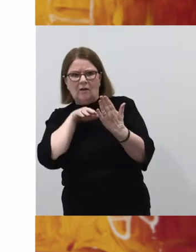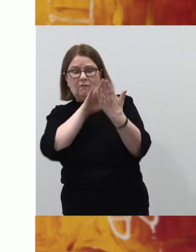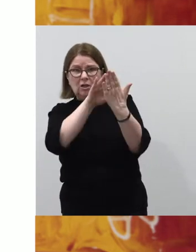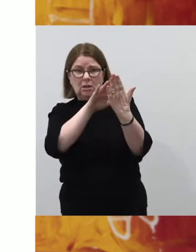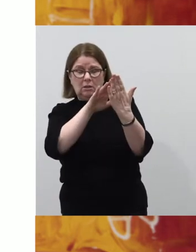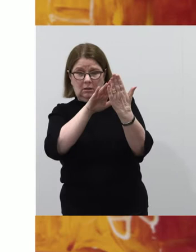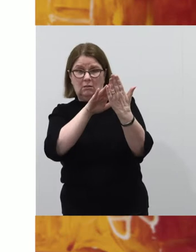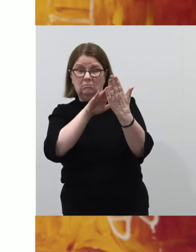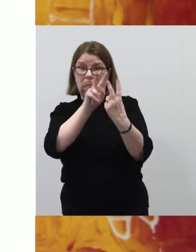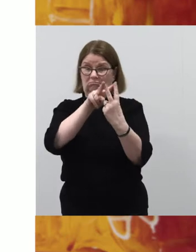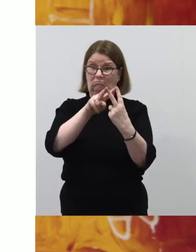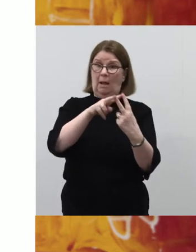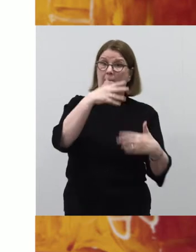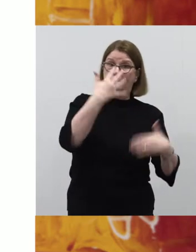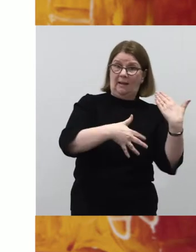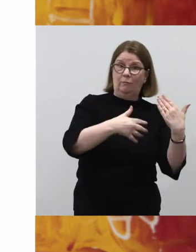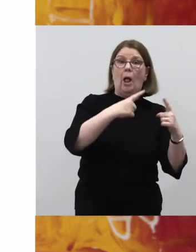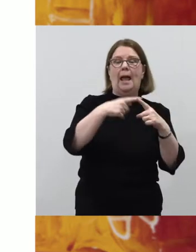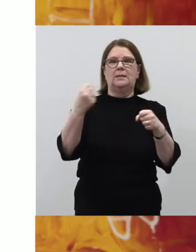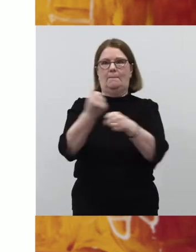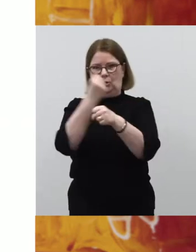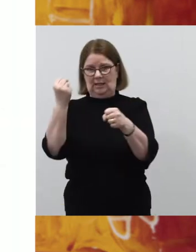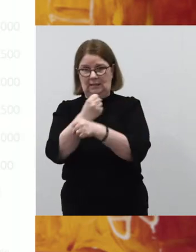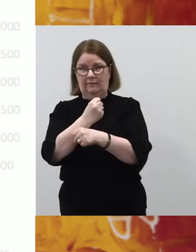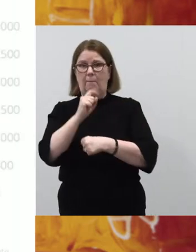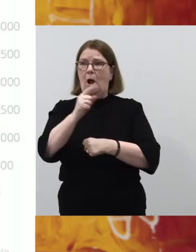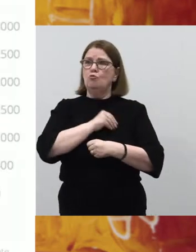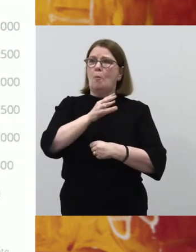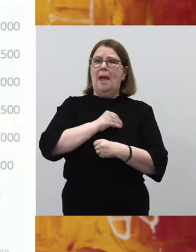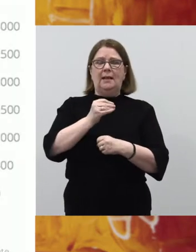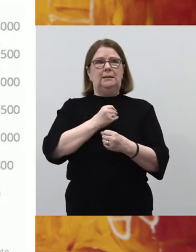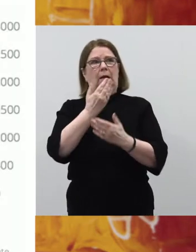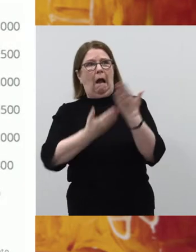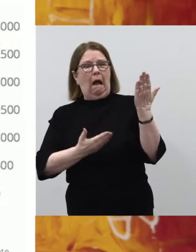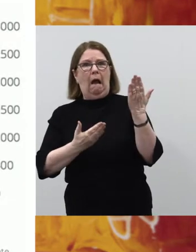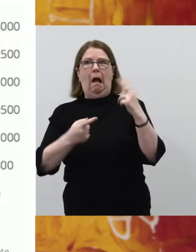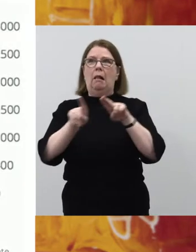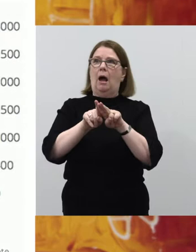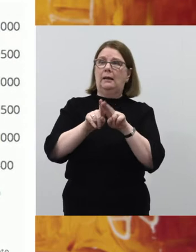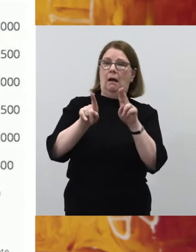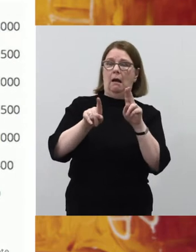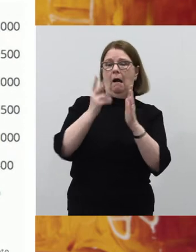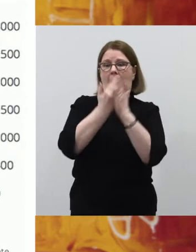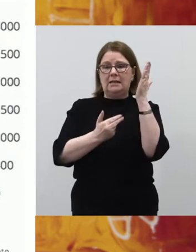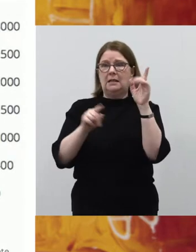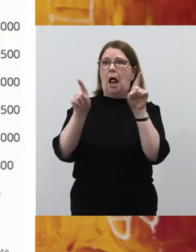dramatically exacerbated by the isolation and dislocation caused by the COVID-19